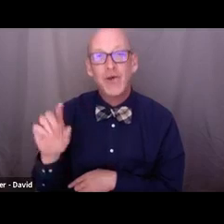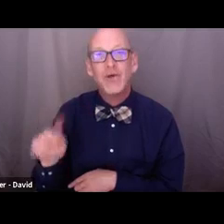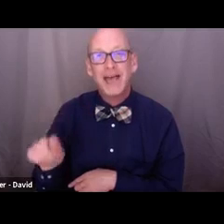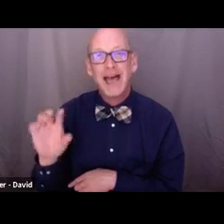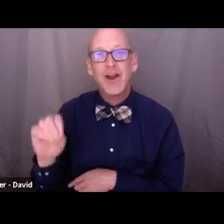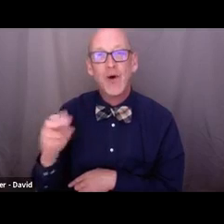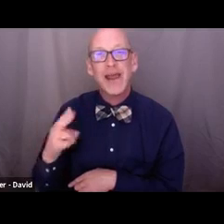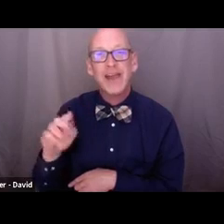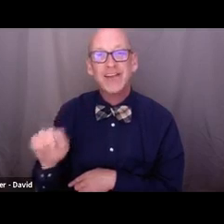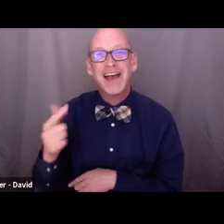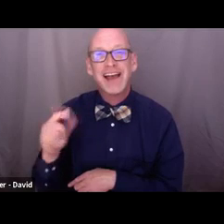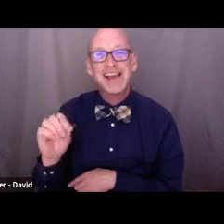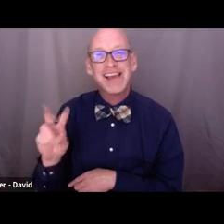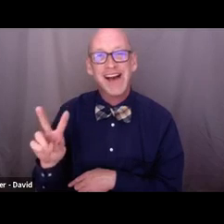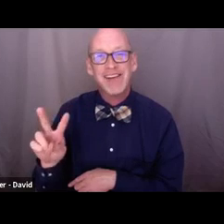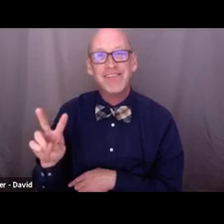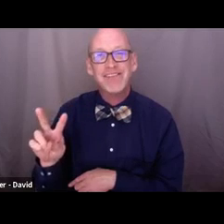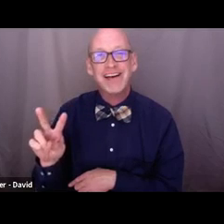toledo.oh.gov,